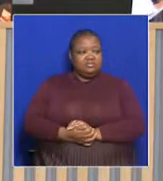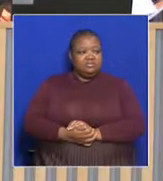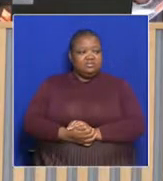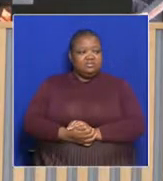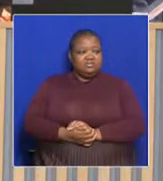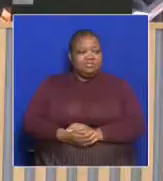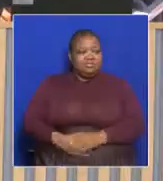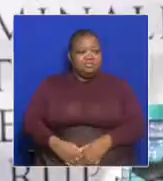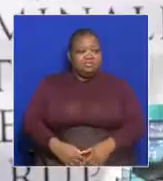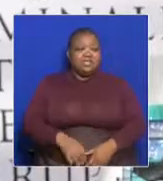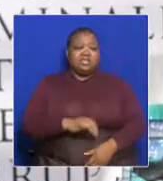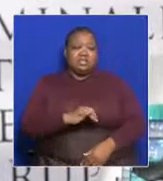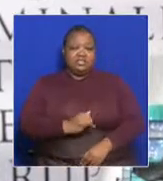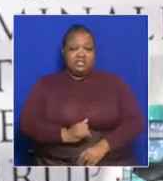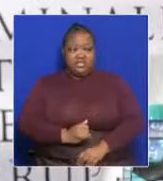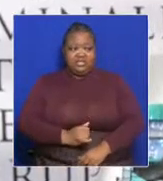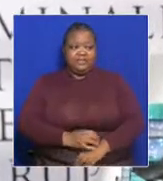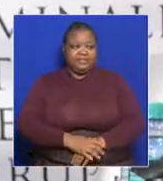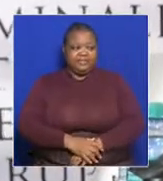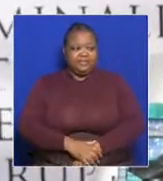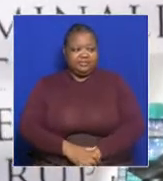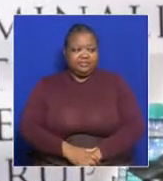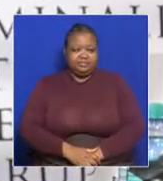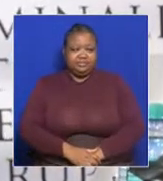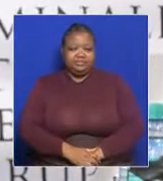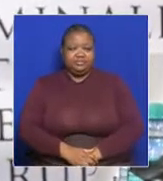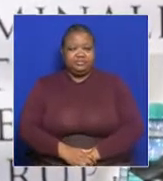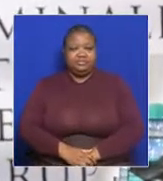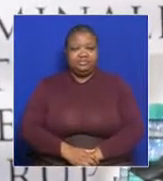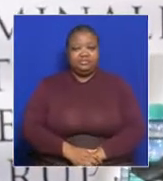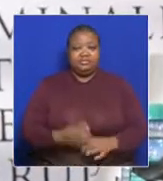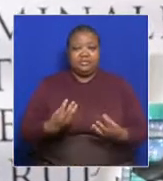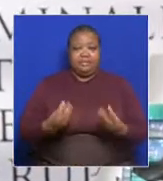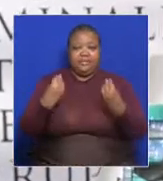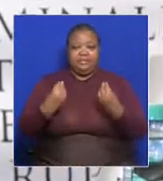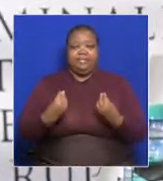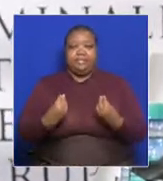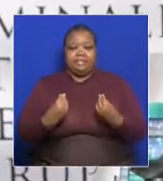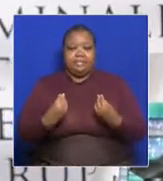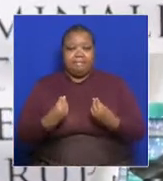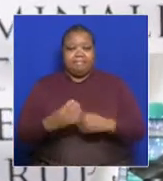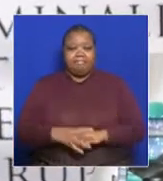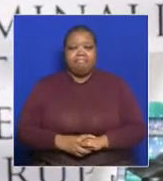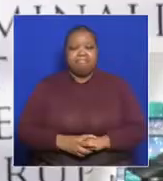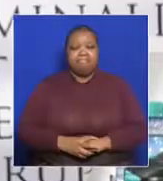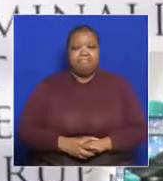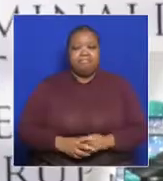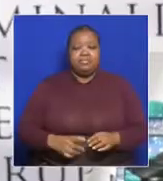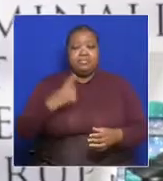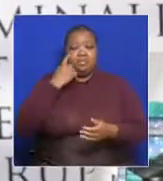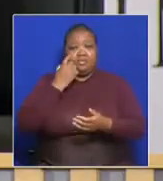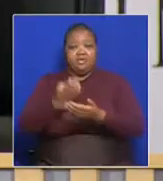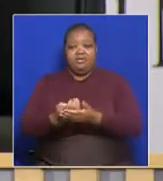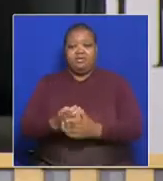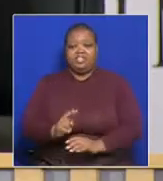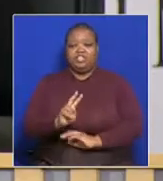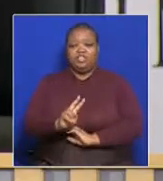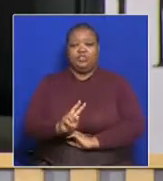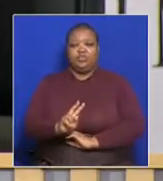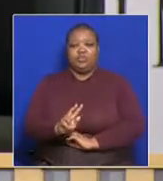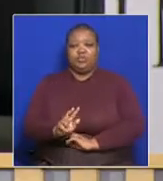Have you located it? 230 page? Exhibit 230.